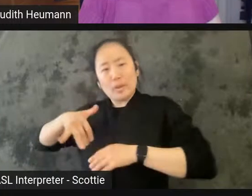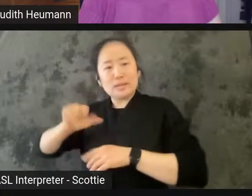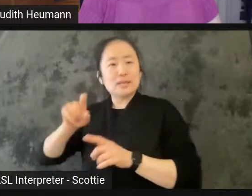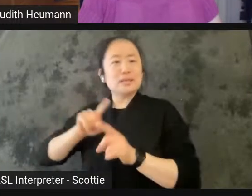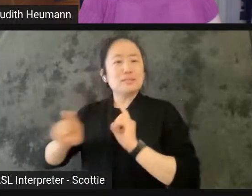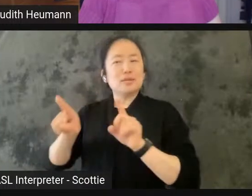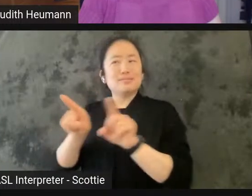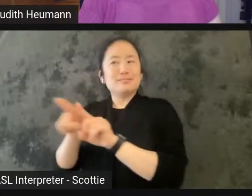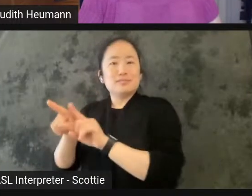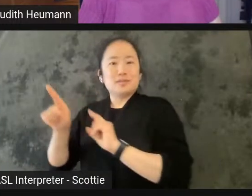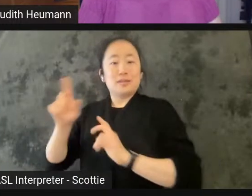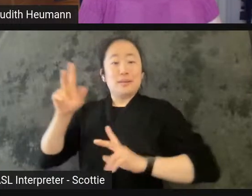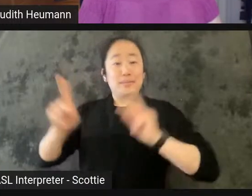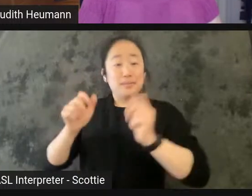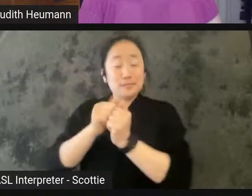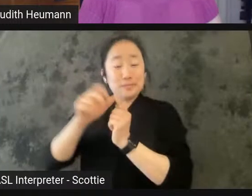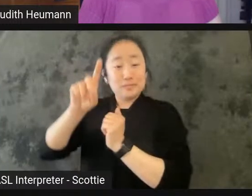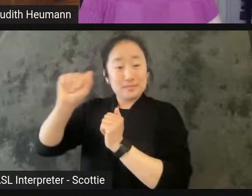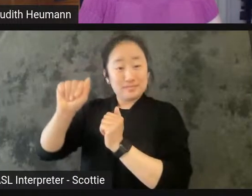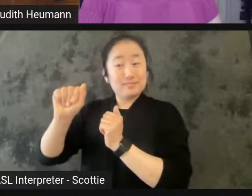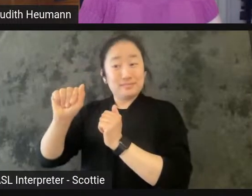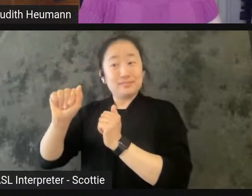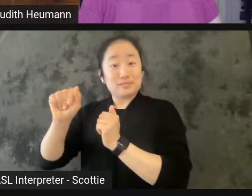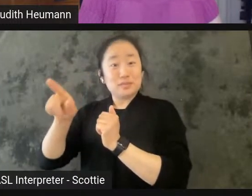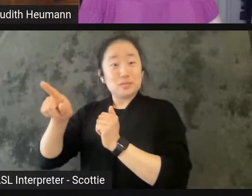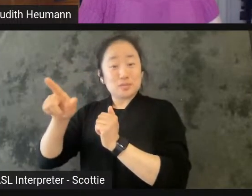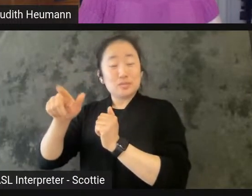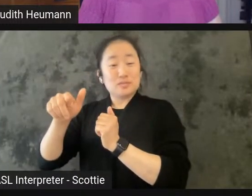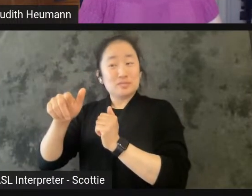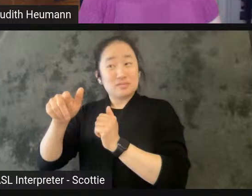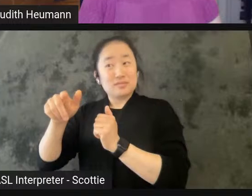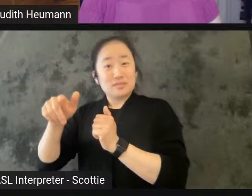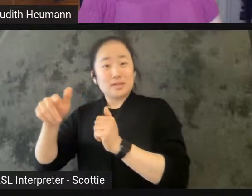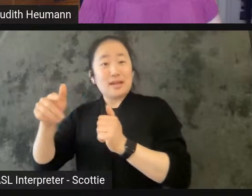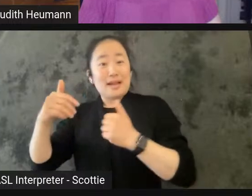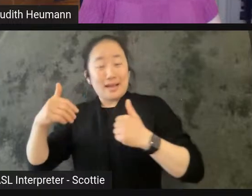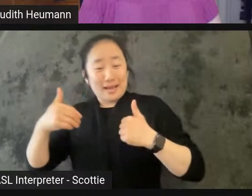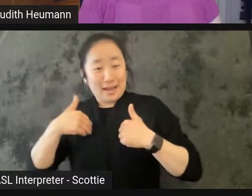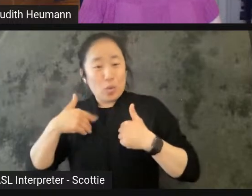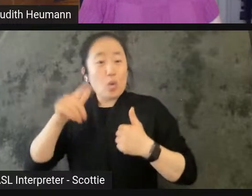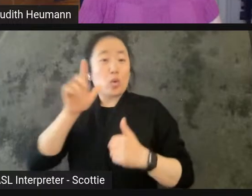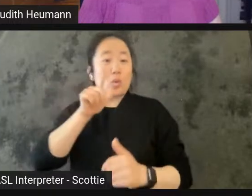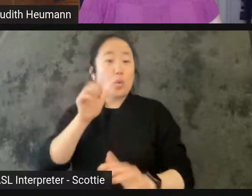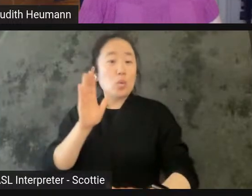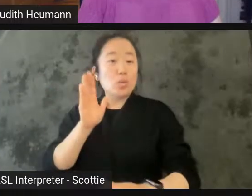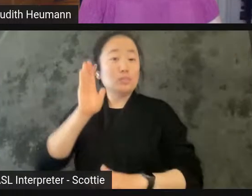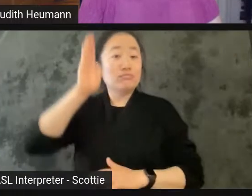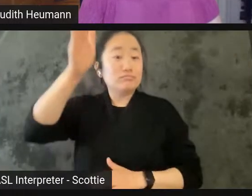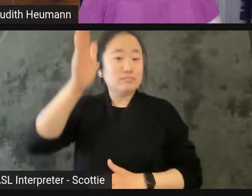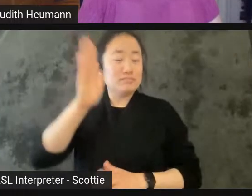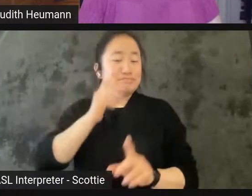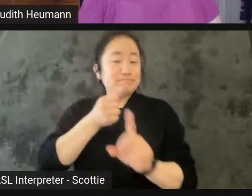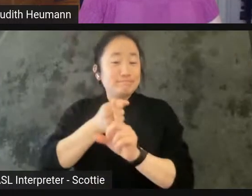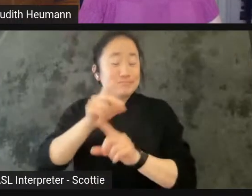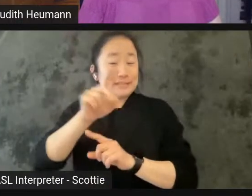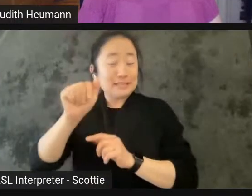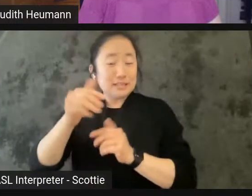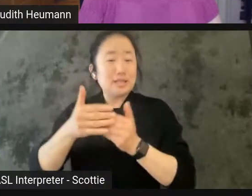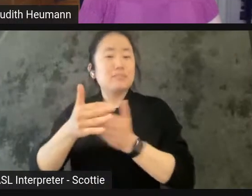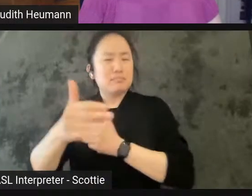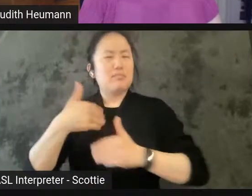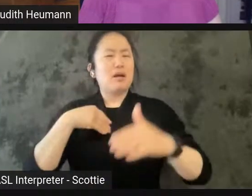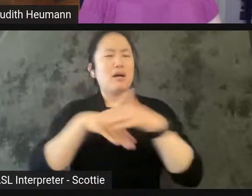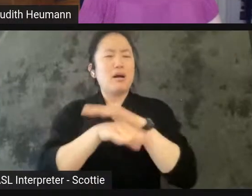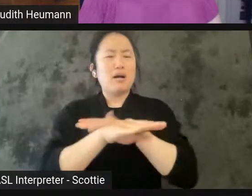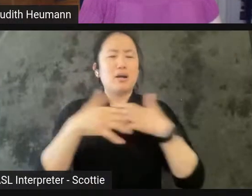be acquiring disabilities have access to health care, mental health services, but also to the